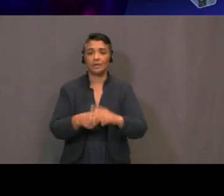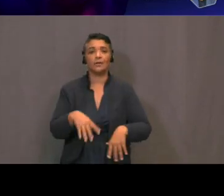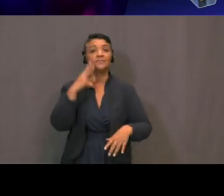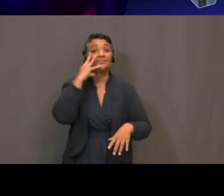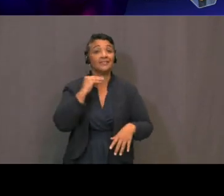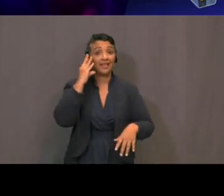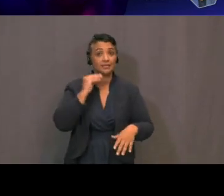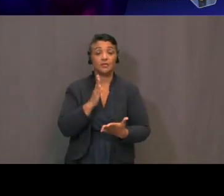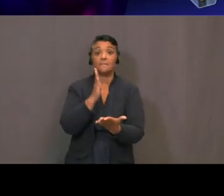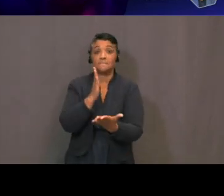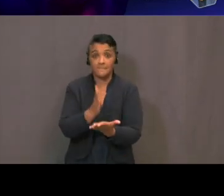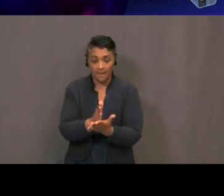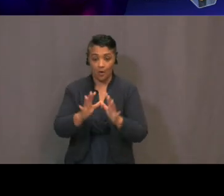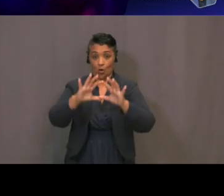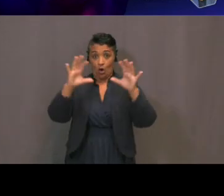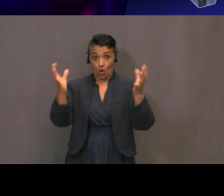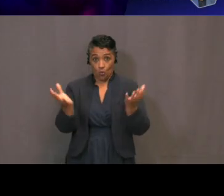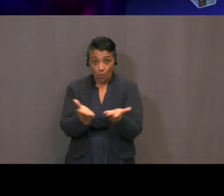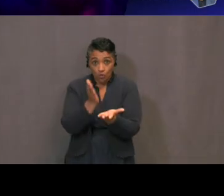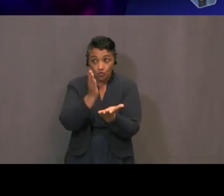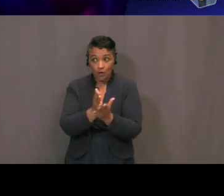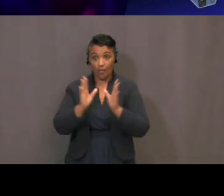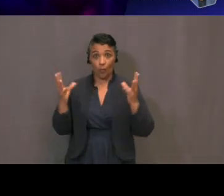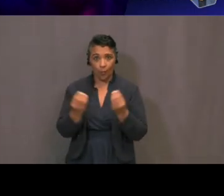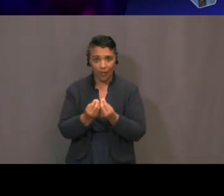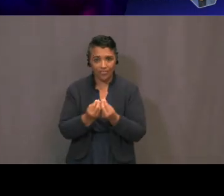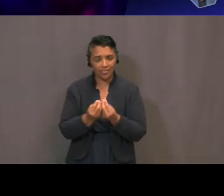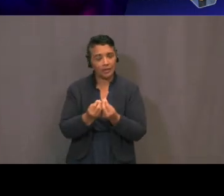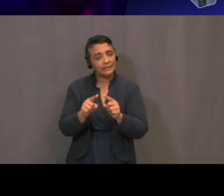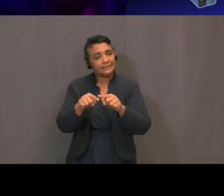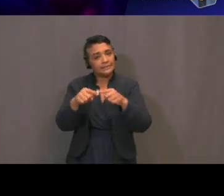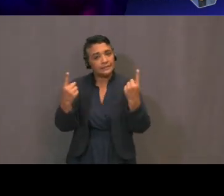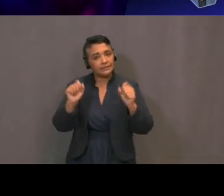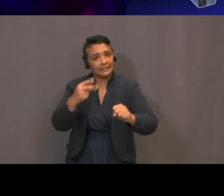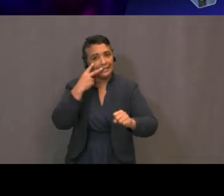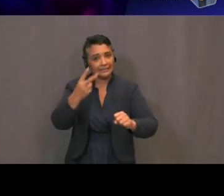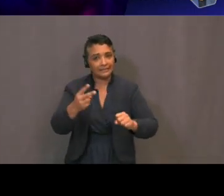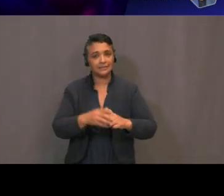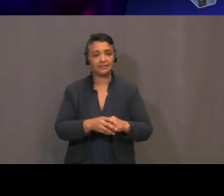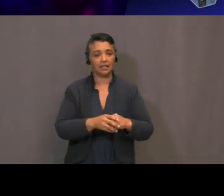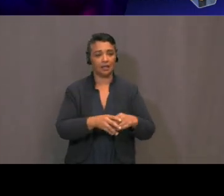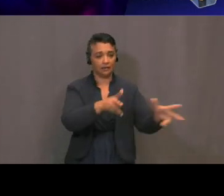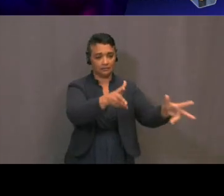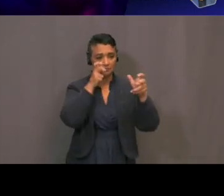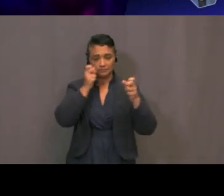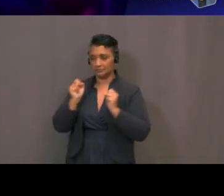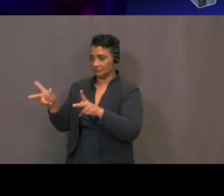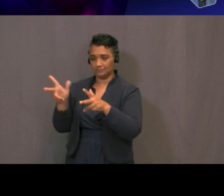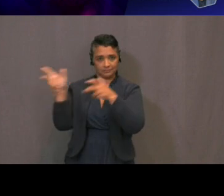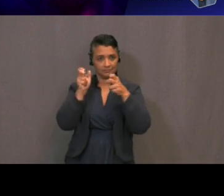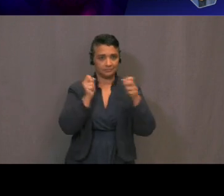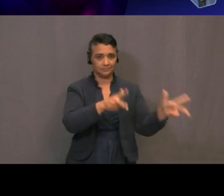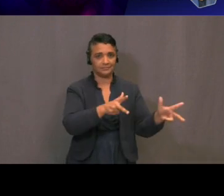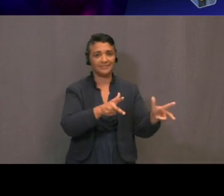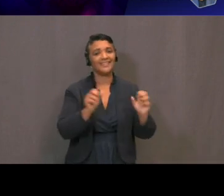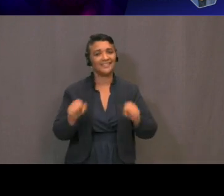world, that in the end will make the difference between the decoder-encoder systems and the